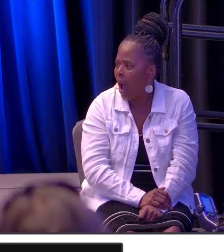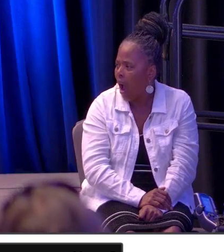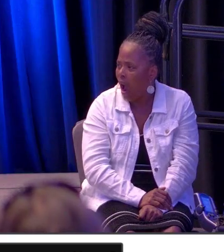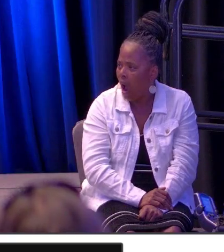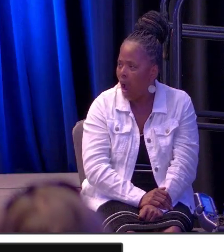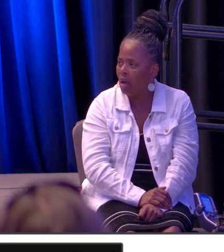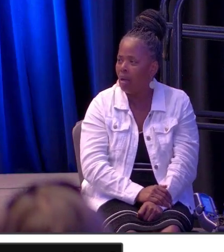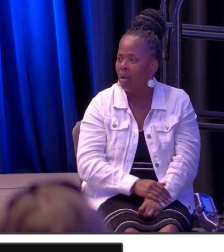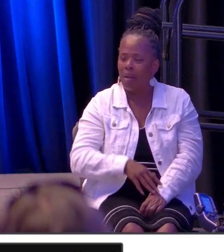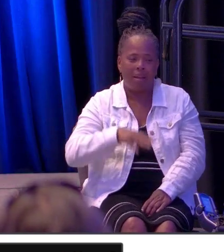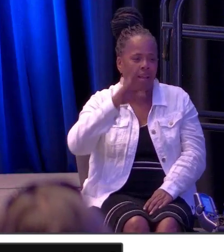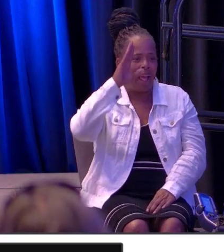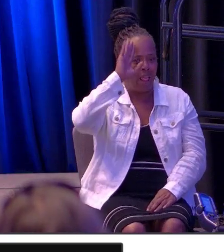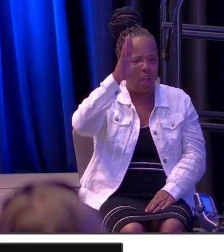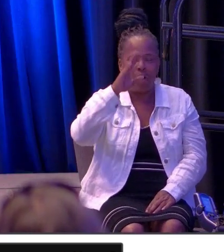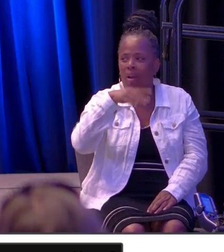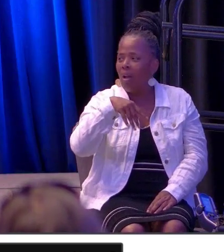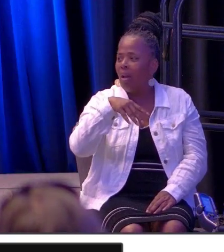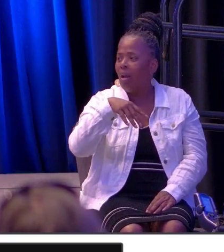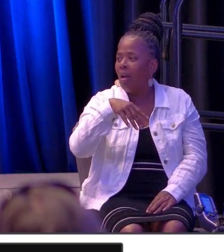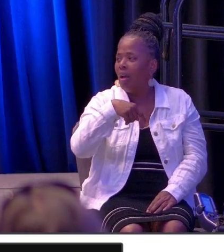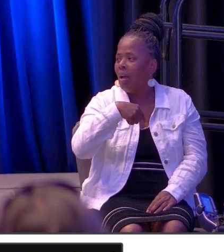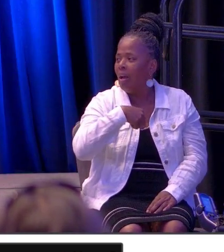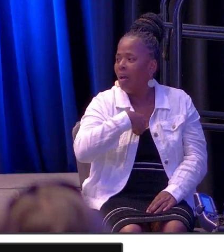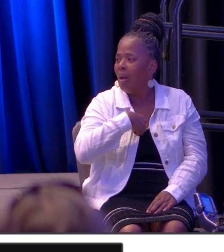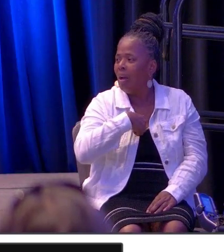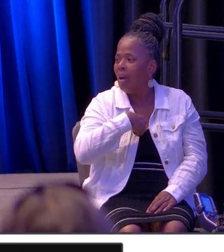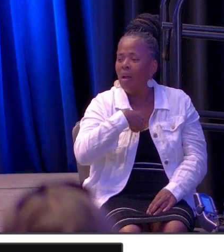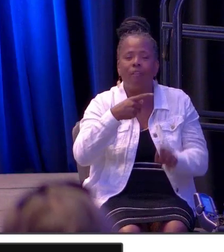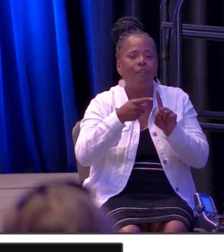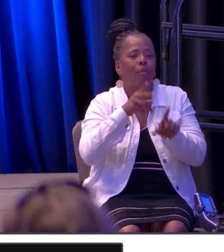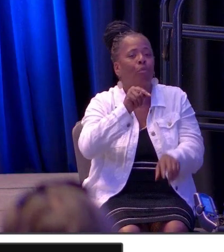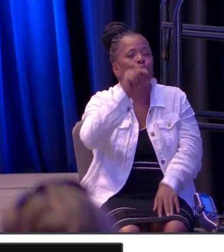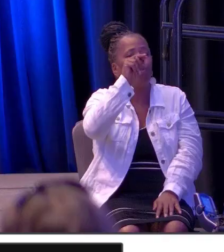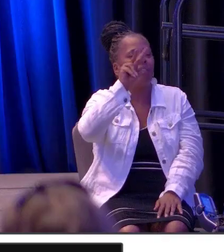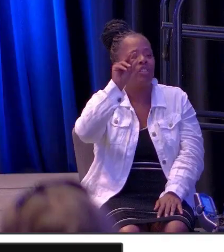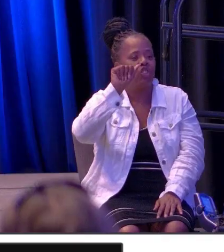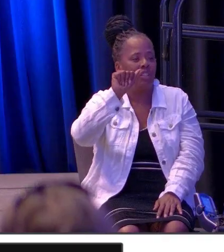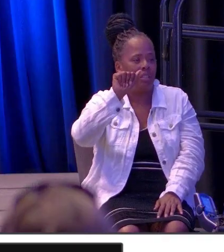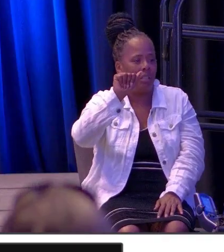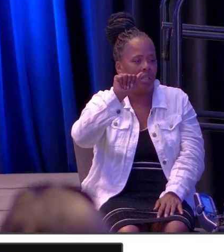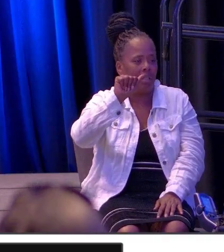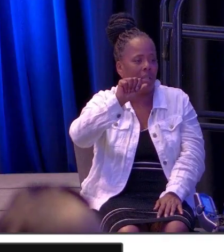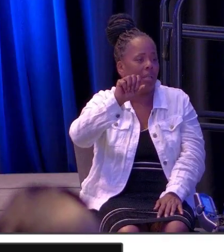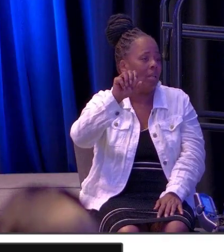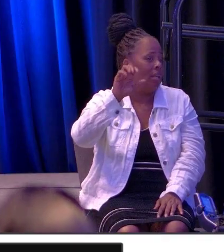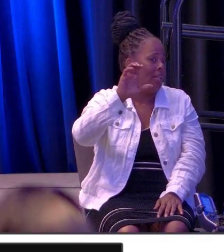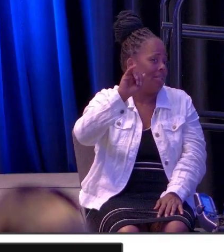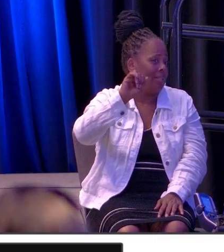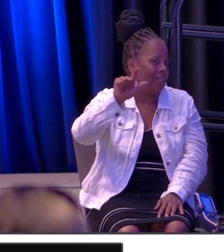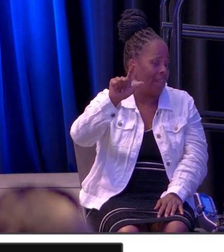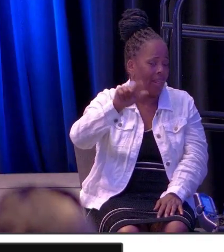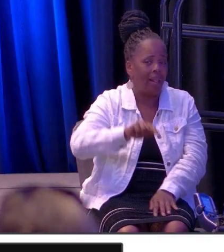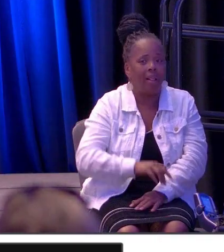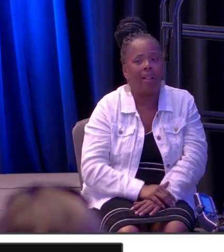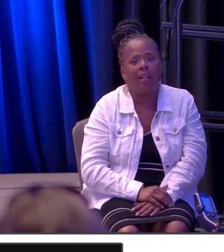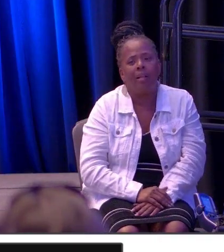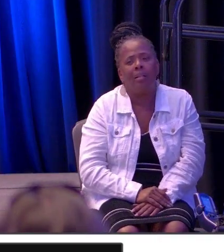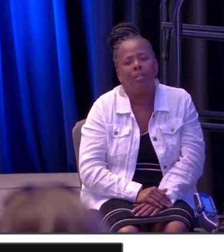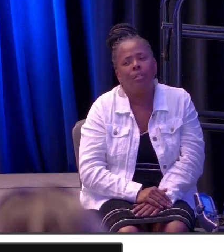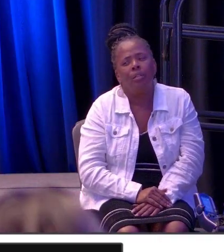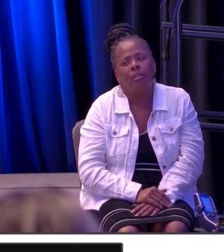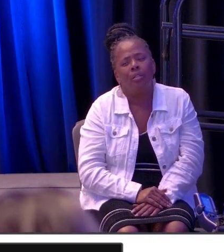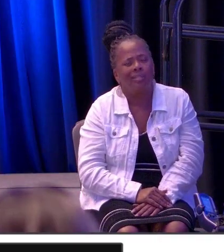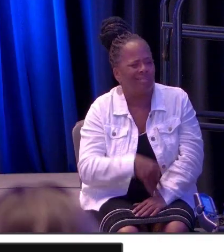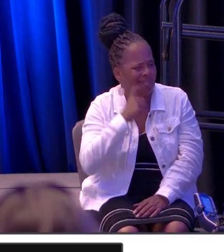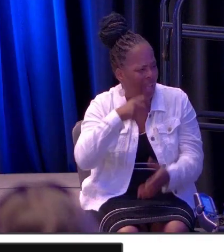Hi, I am from Northern Virginia SEAL, and want to just piggyback off of the